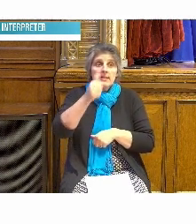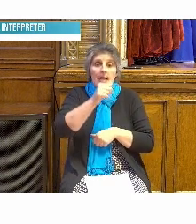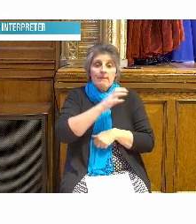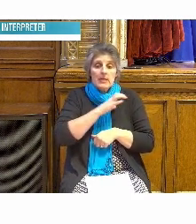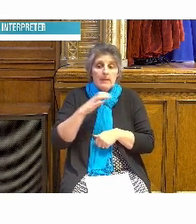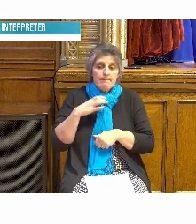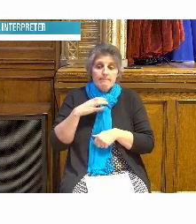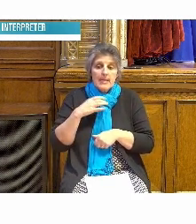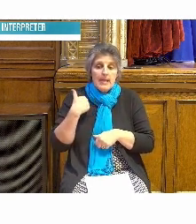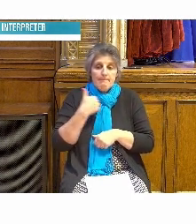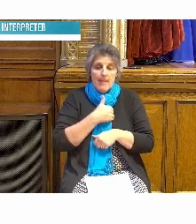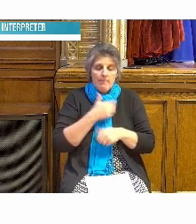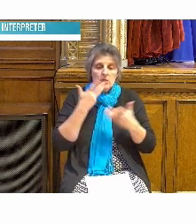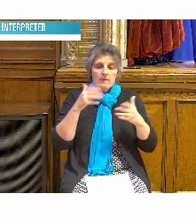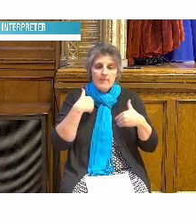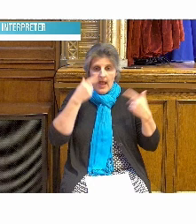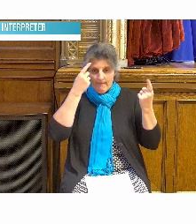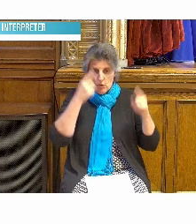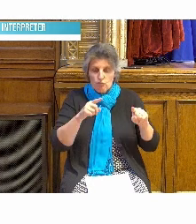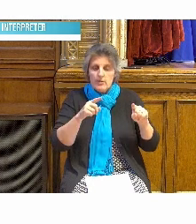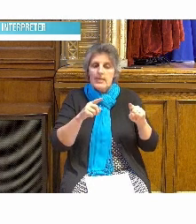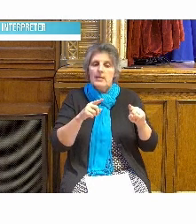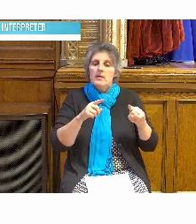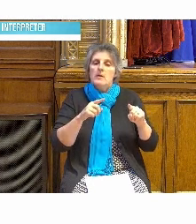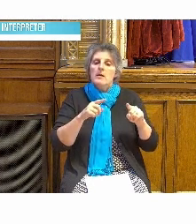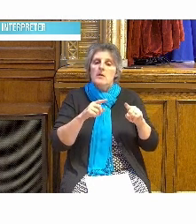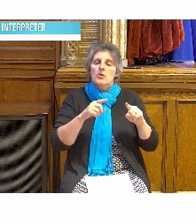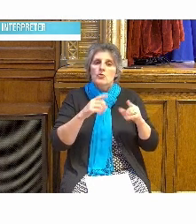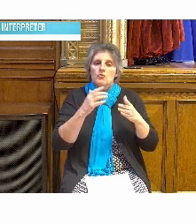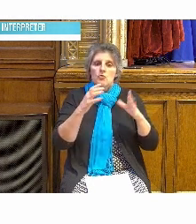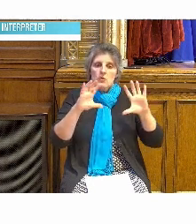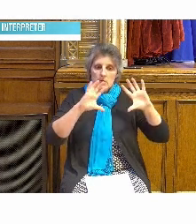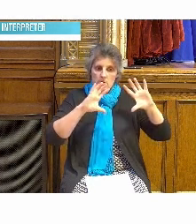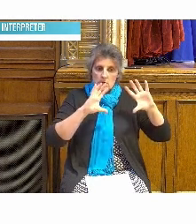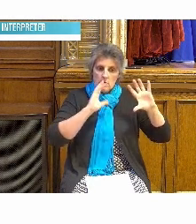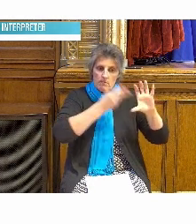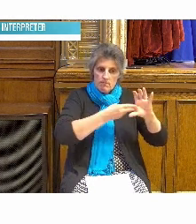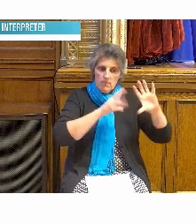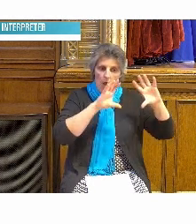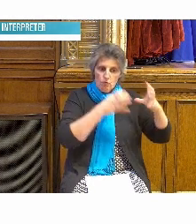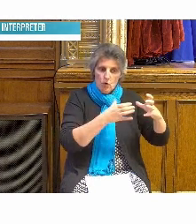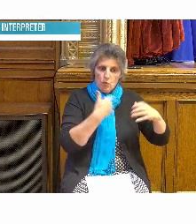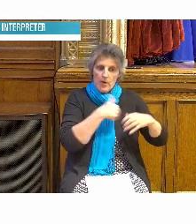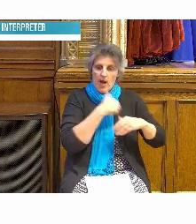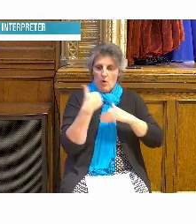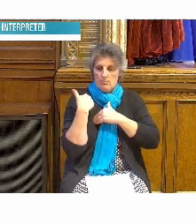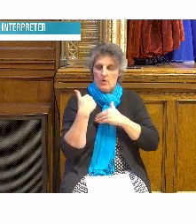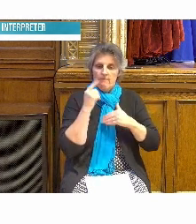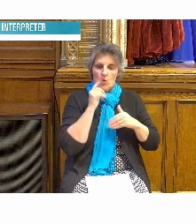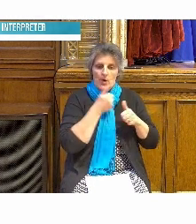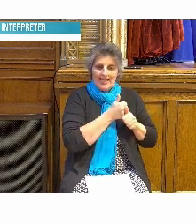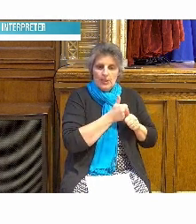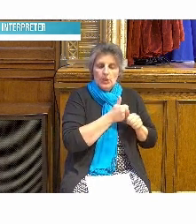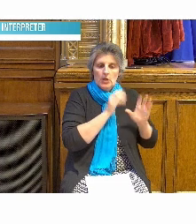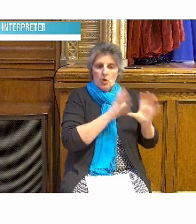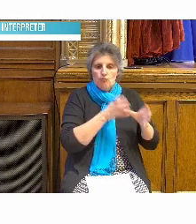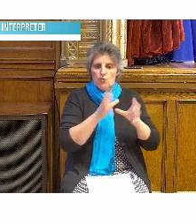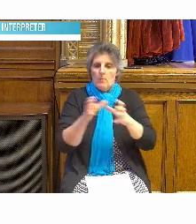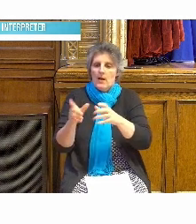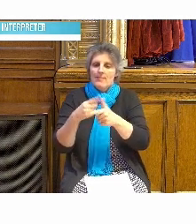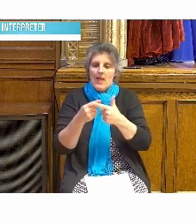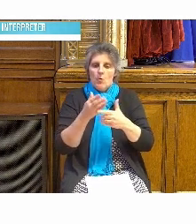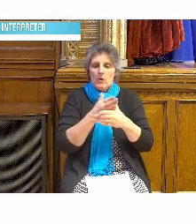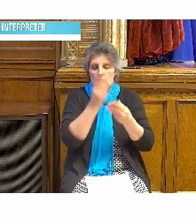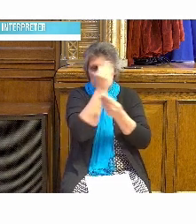committee members have agreed to take a group. Each of us are charged with taking a group, and we will share those groups with you in the